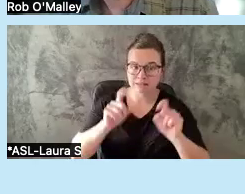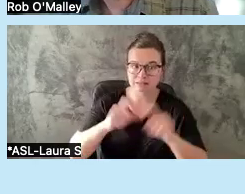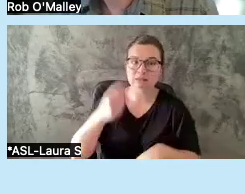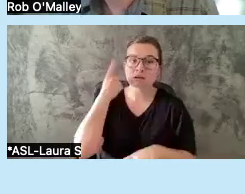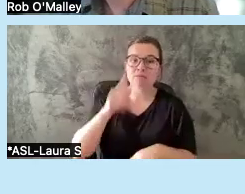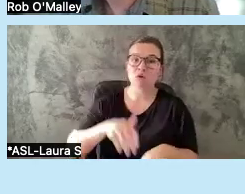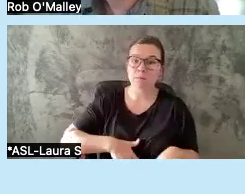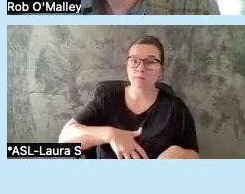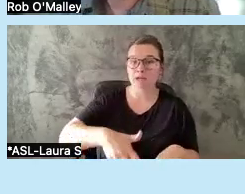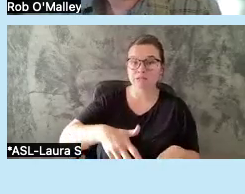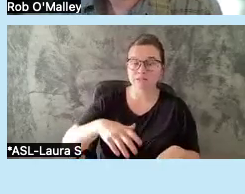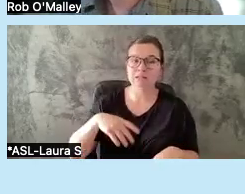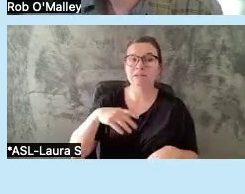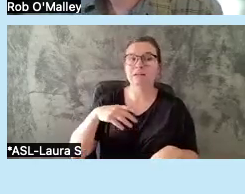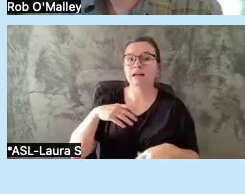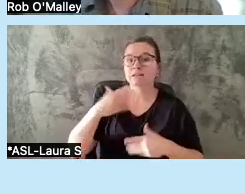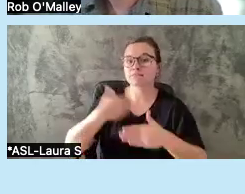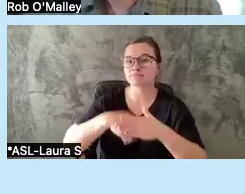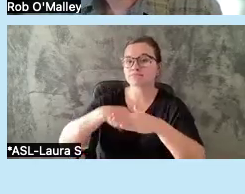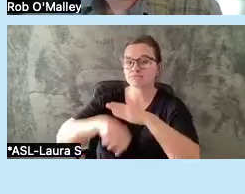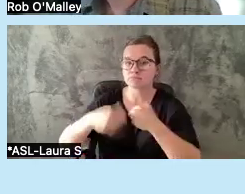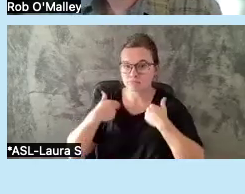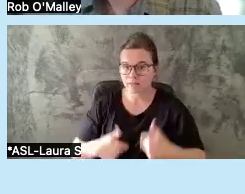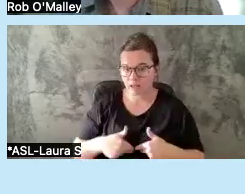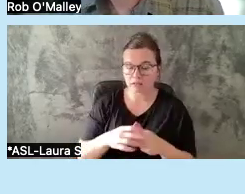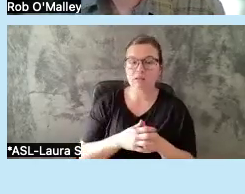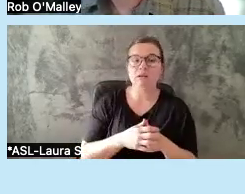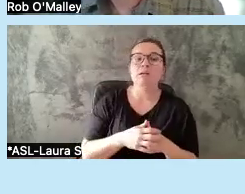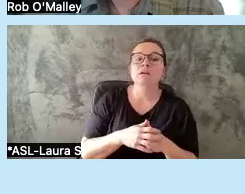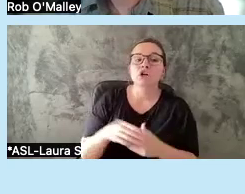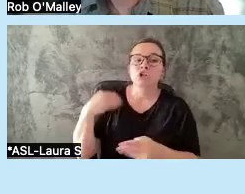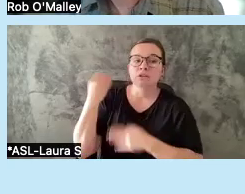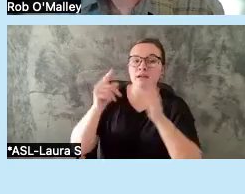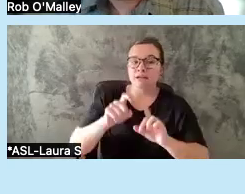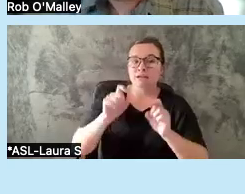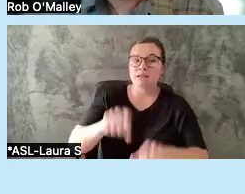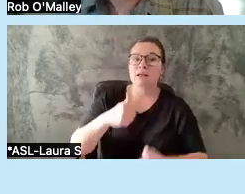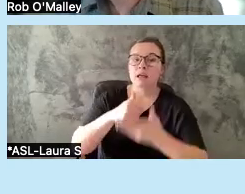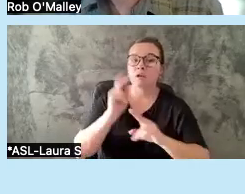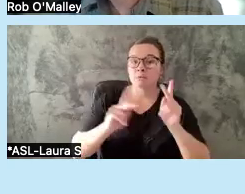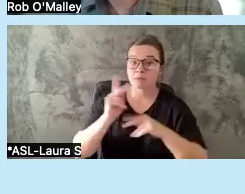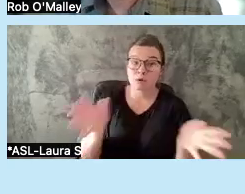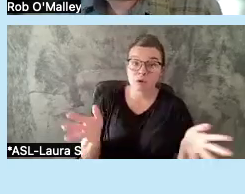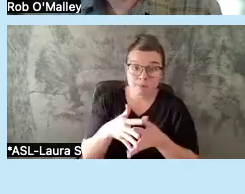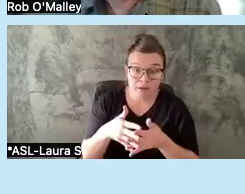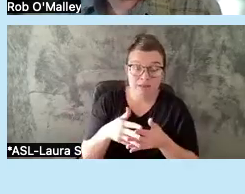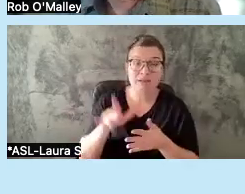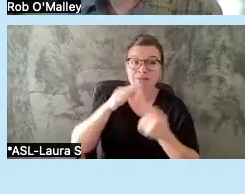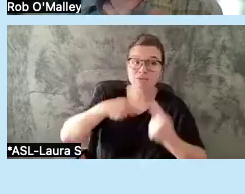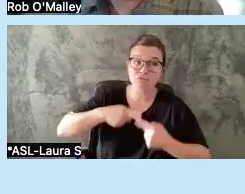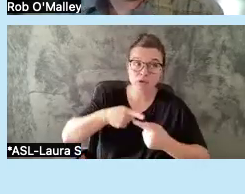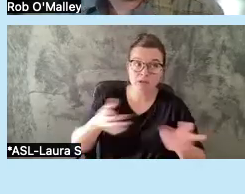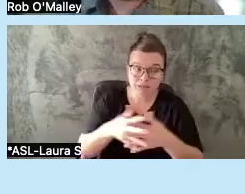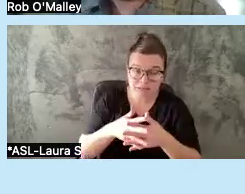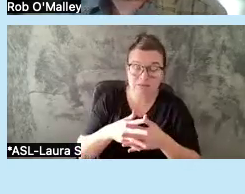for pregnancy and reproductive health. Genetic testing can help people conceive if they're having trouble conceiving.